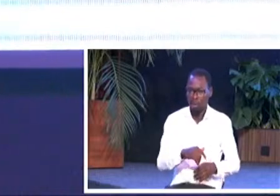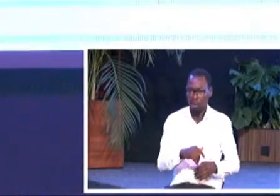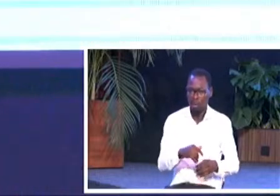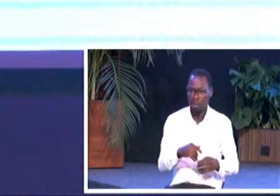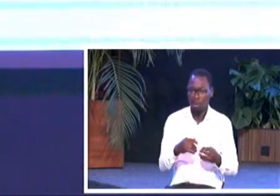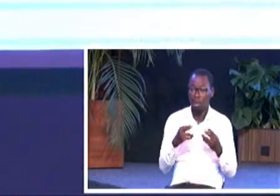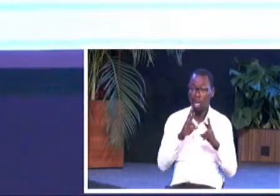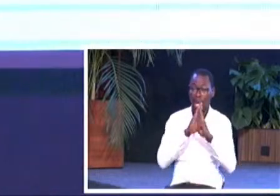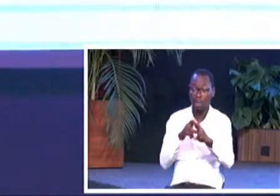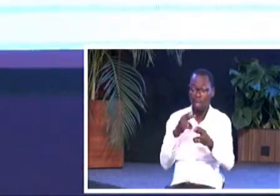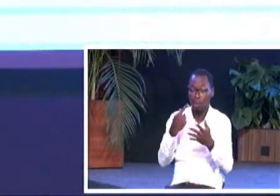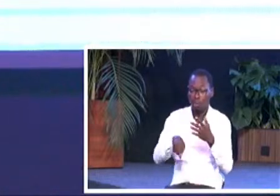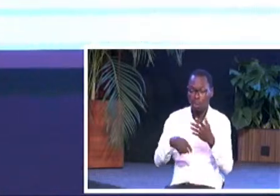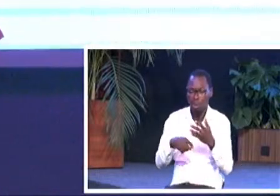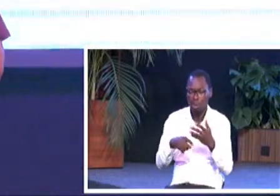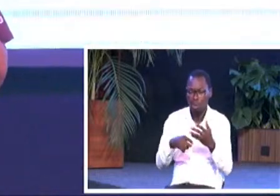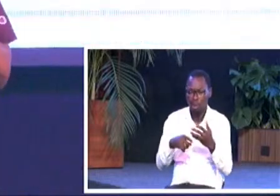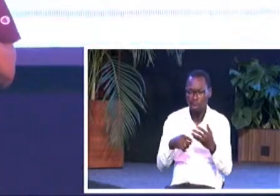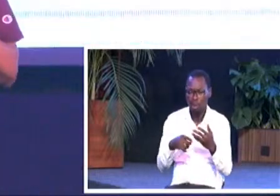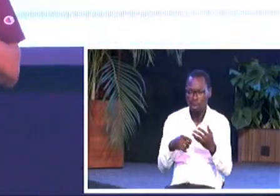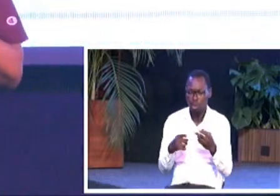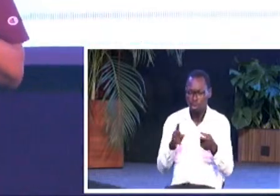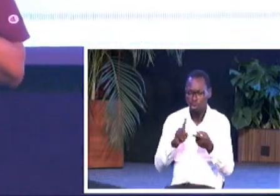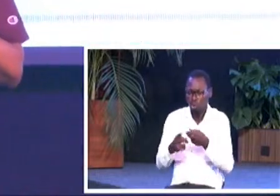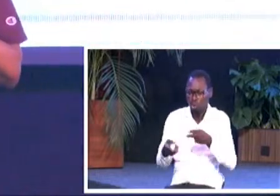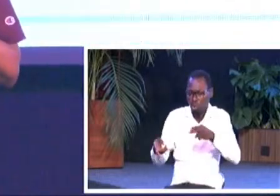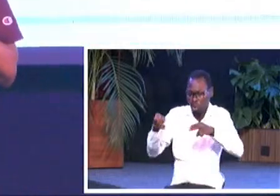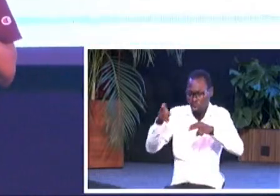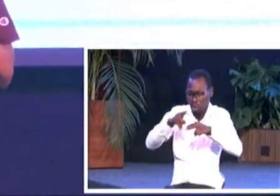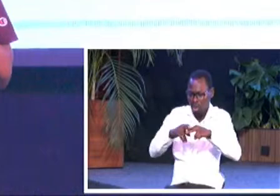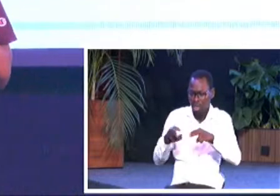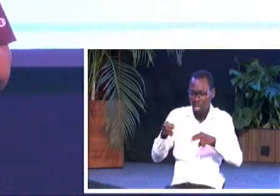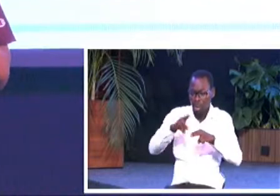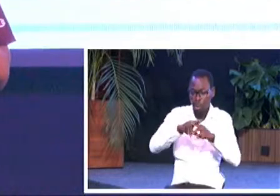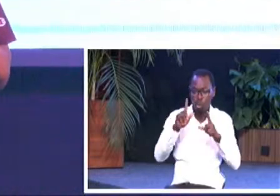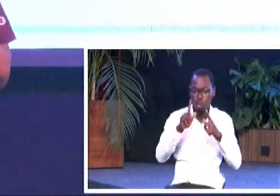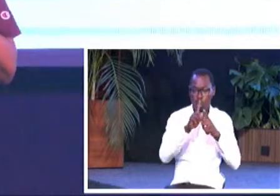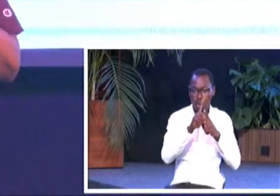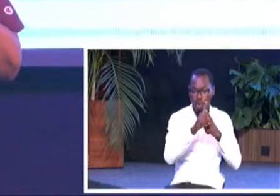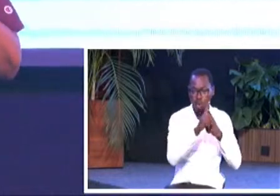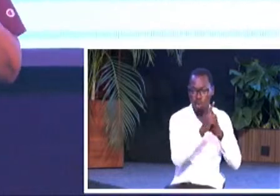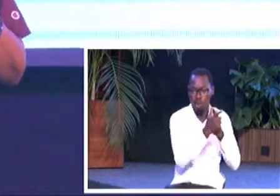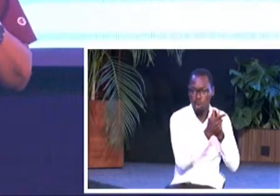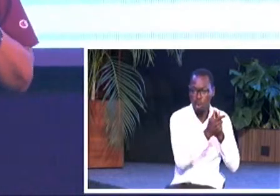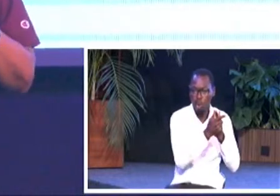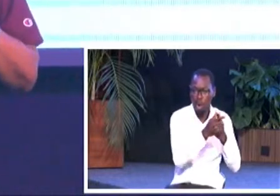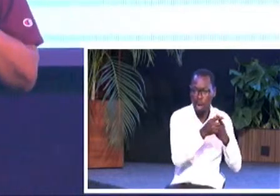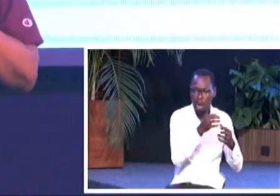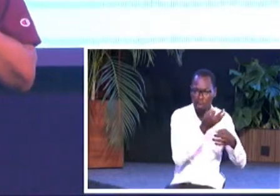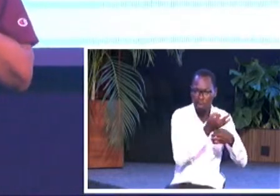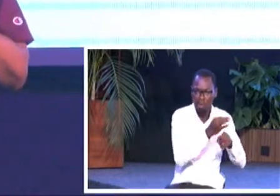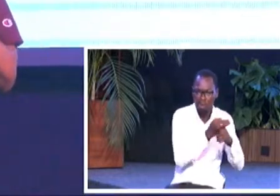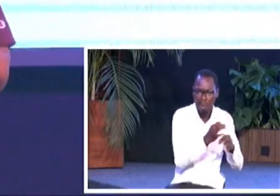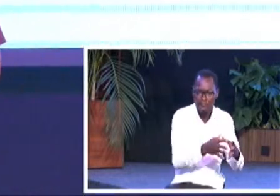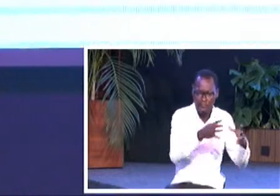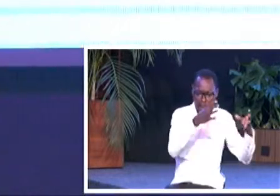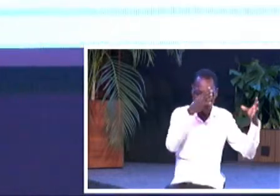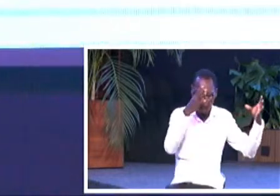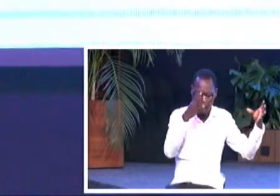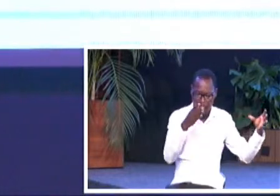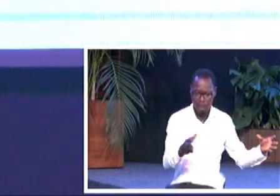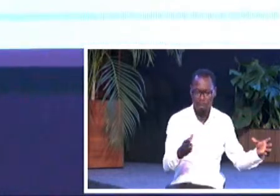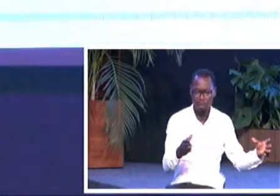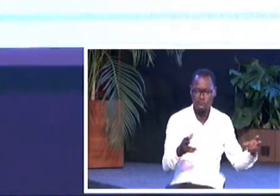Solution? To increase local production in volumes to fill the